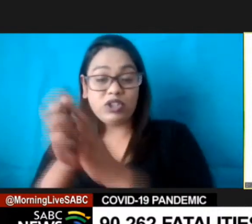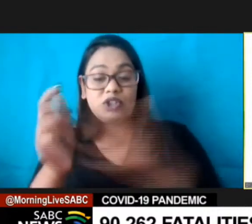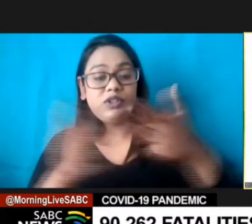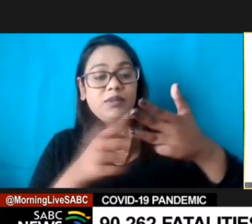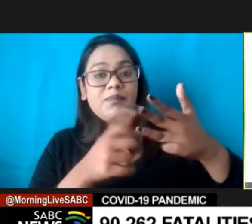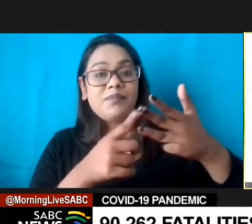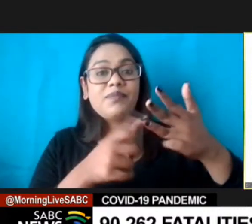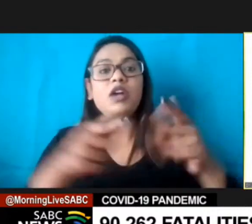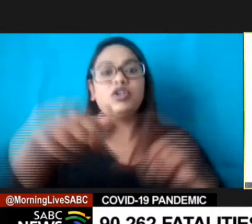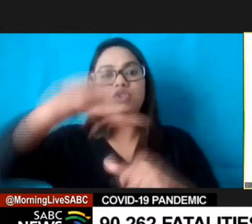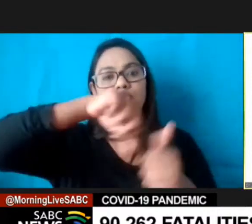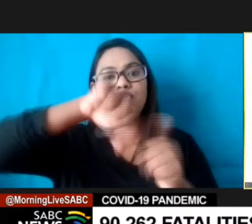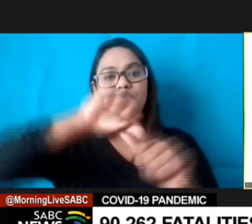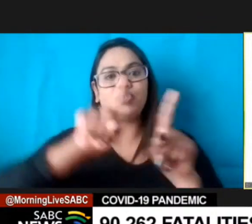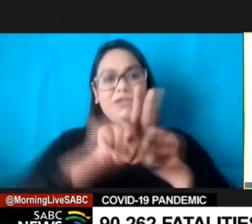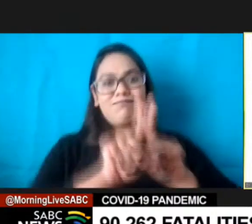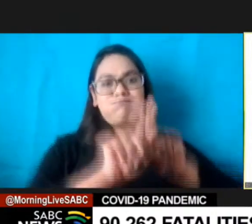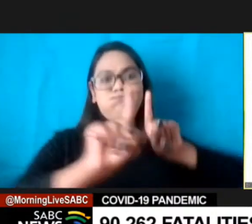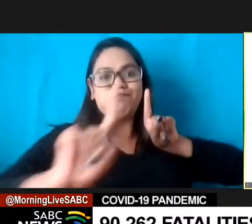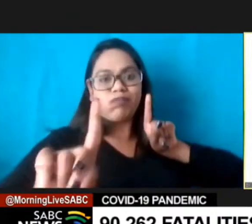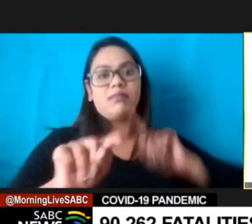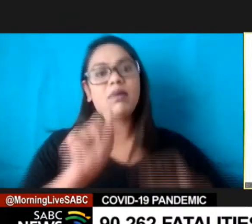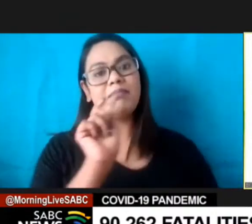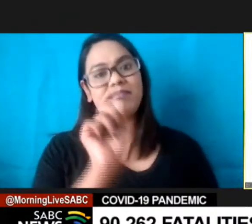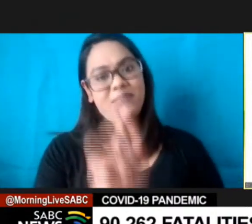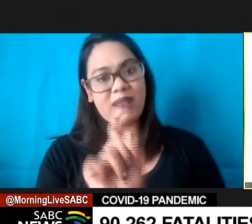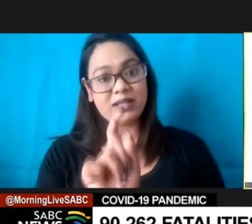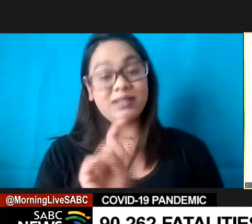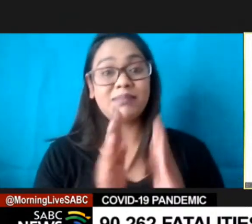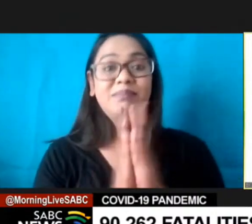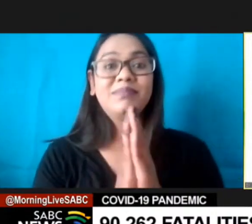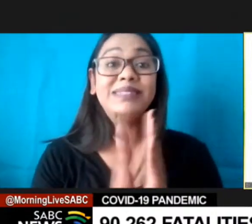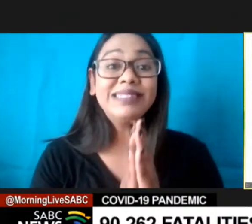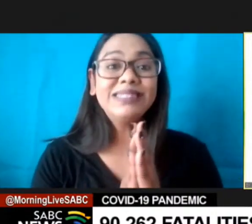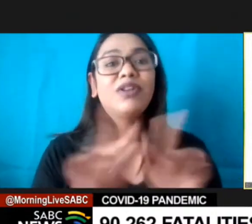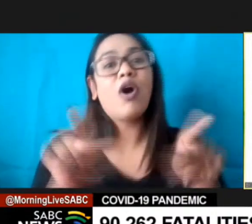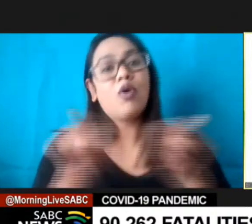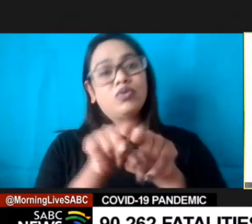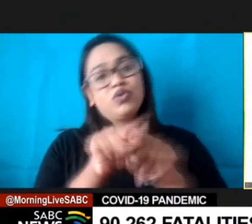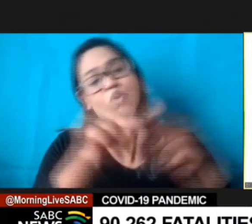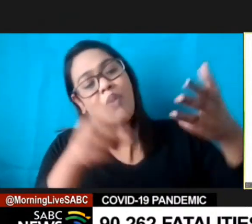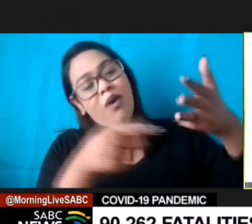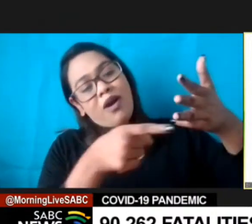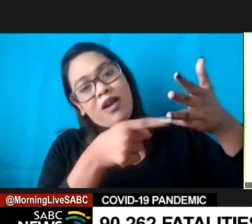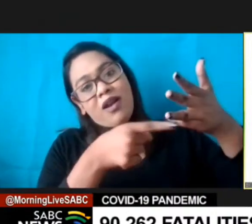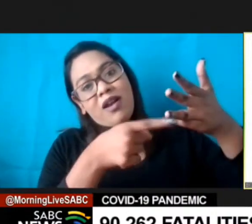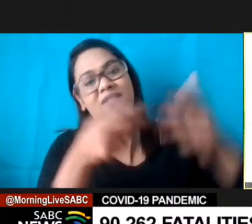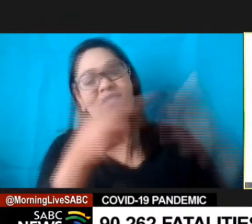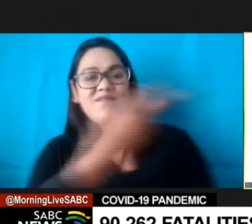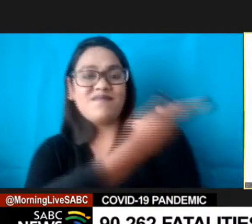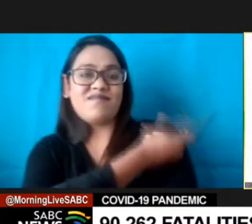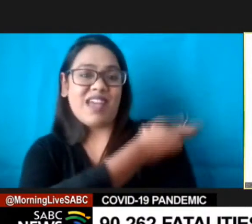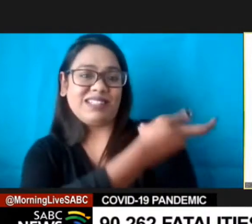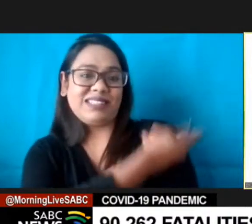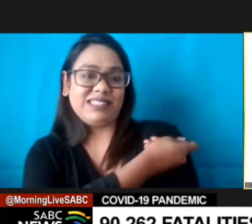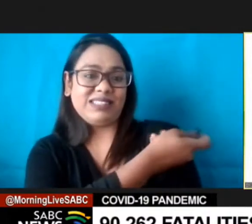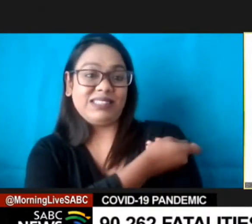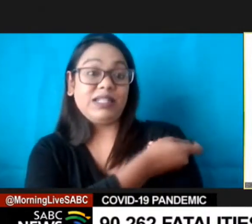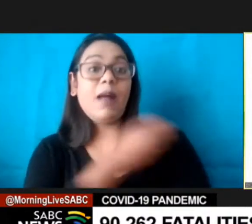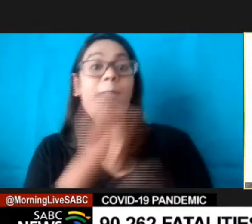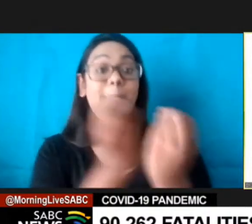settings, but above all, by making sure that we are fully vaccinated. A number of fixed vaccination sites will remain